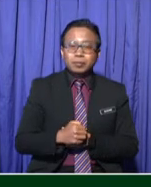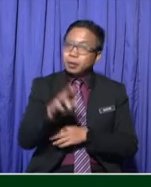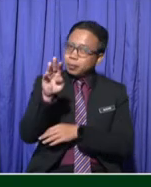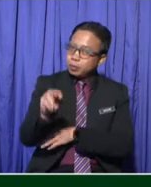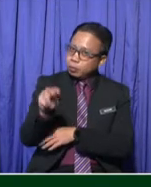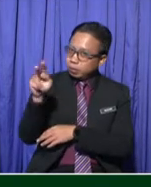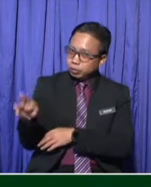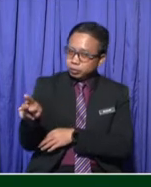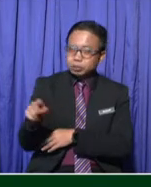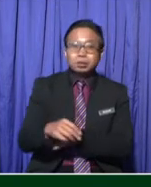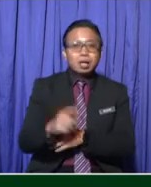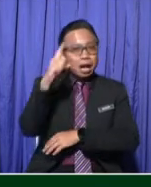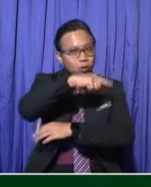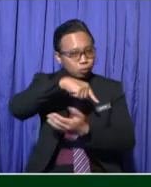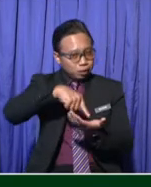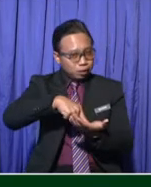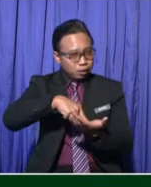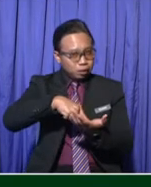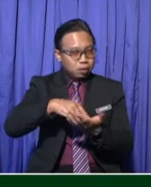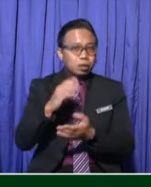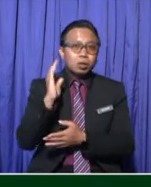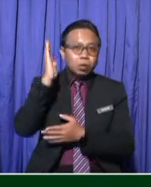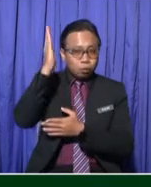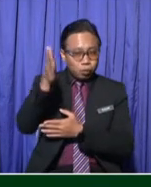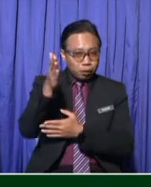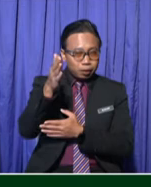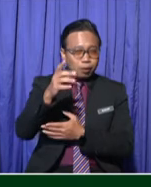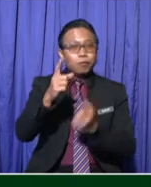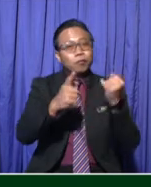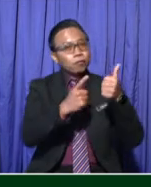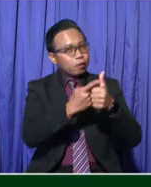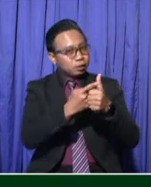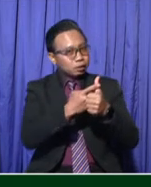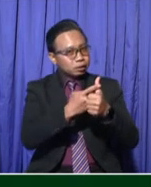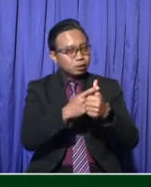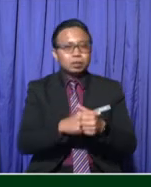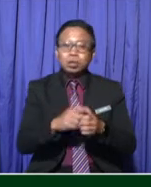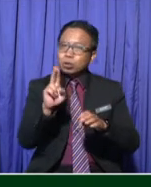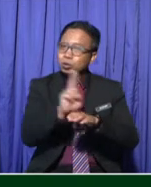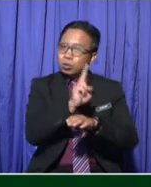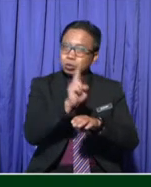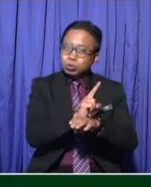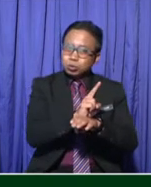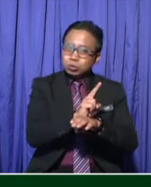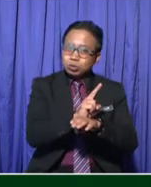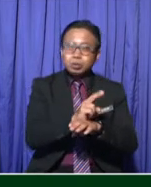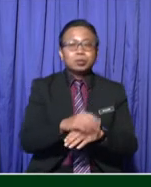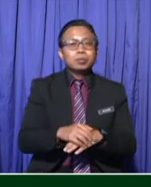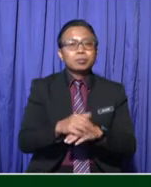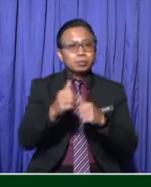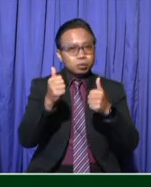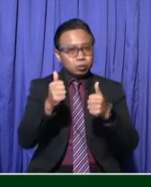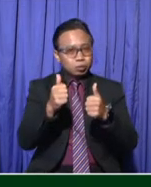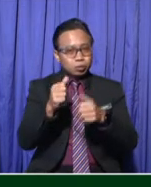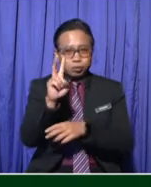Pupils, today we are going to first use and vary the relevant